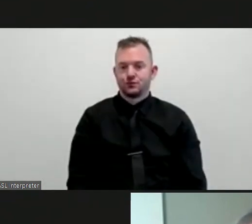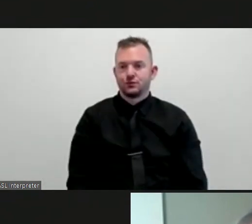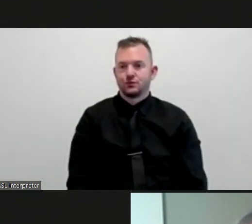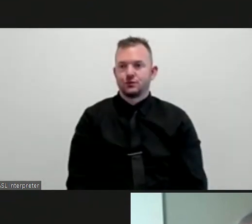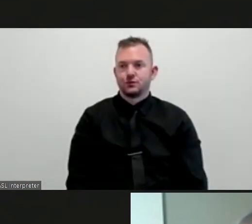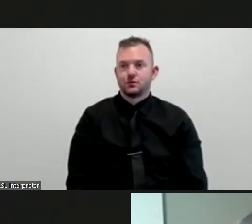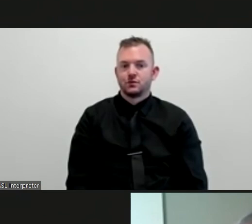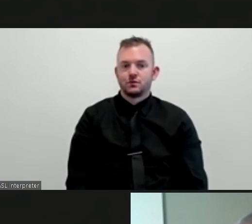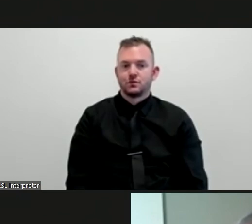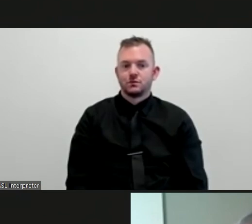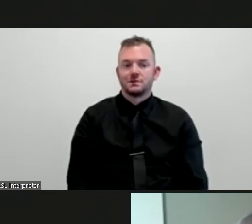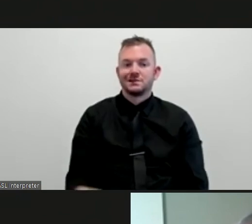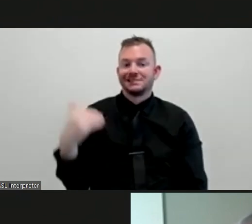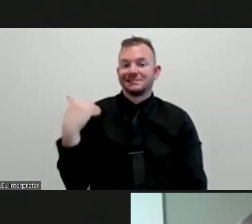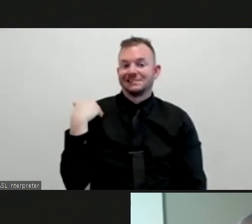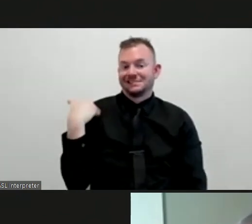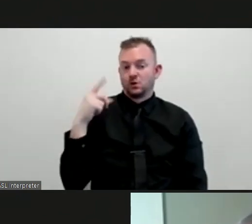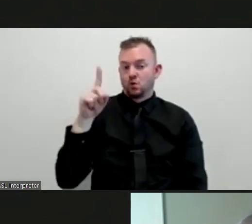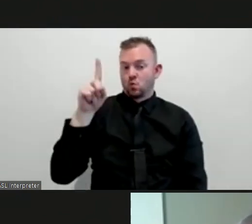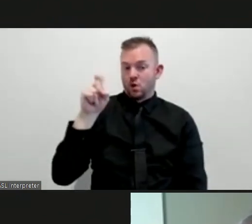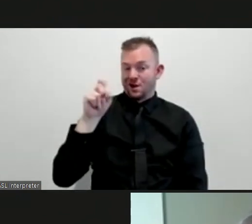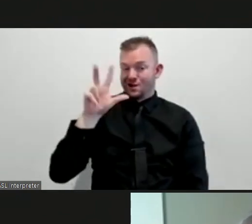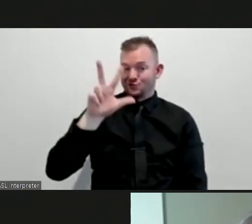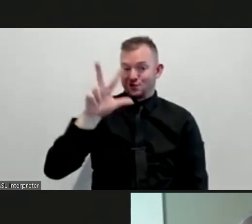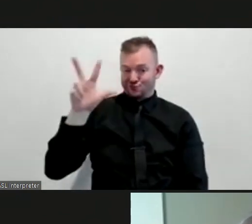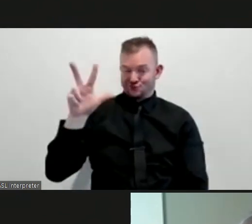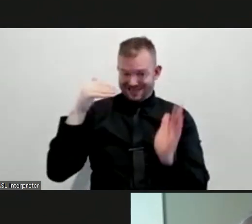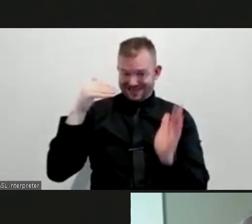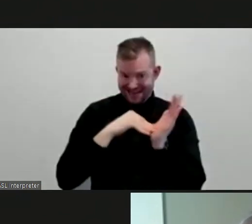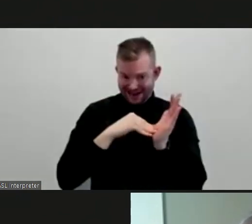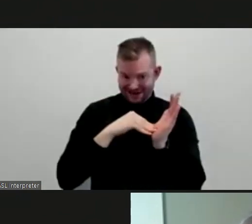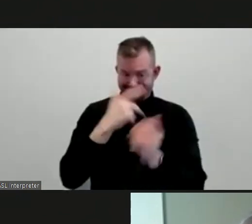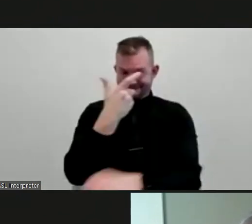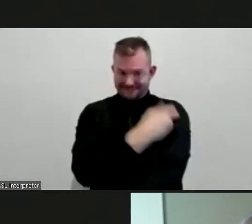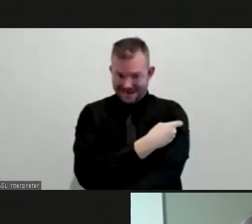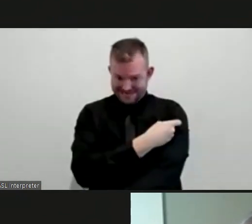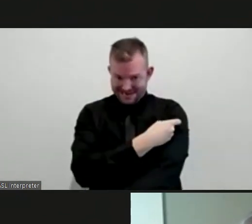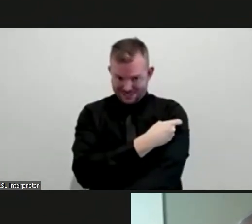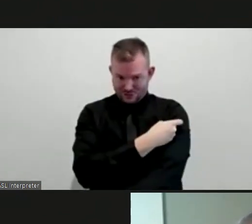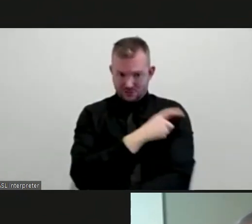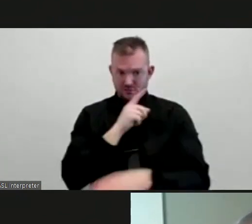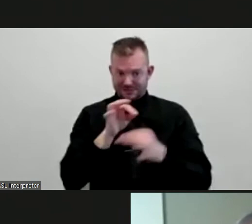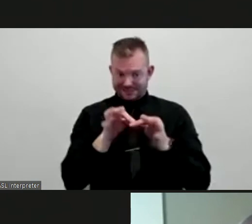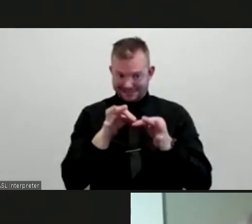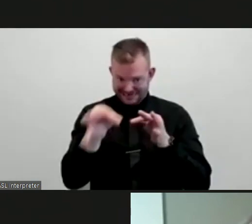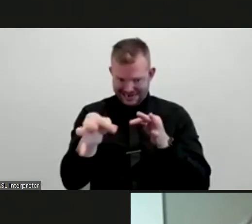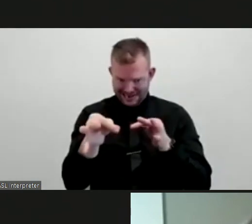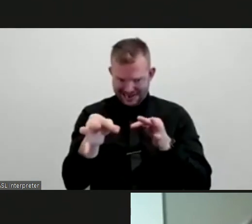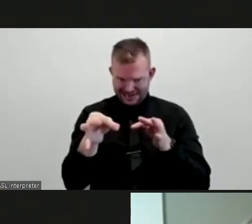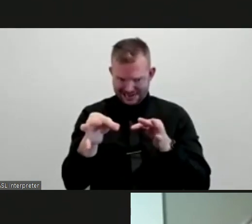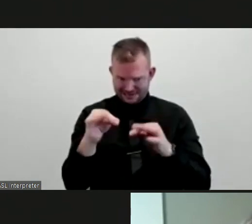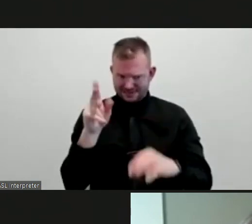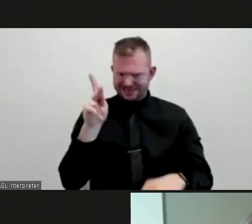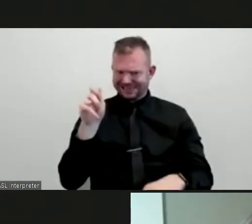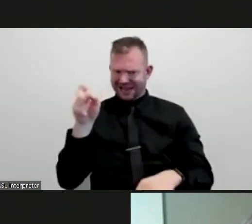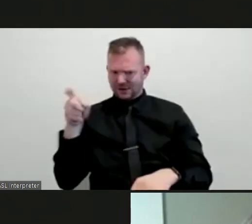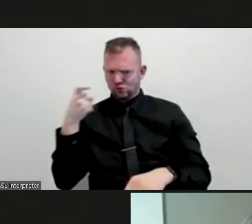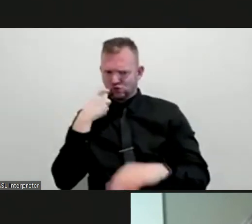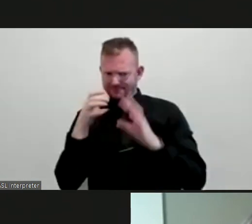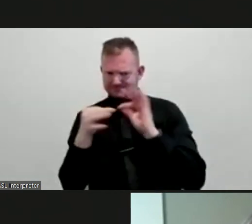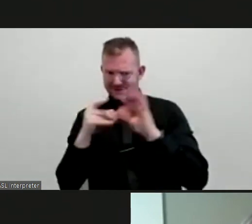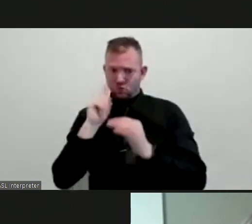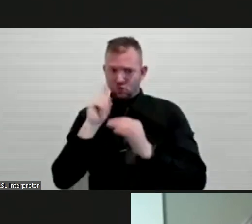133,000 vaccines were delayed. And then Kate said that we should be receiving most between today and Saturday. So can you be a little more specific? How many